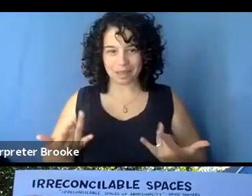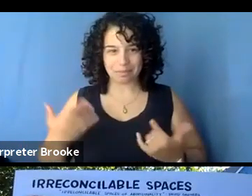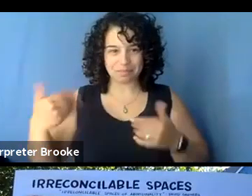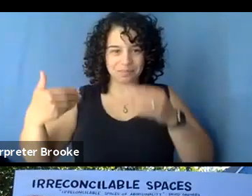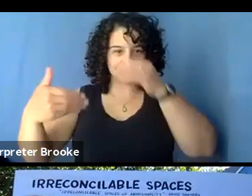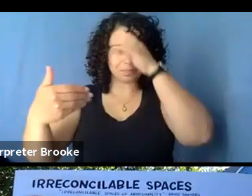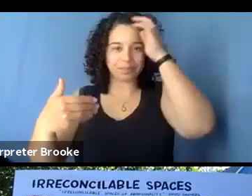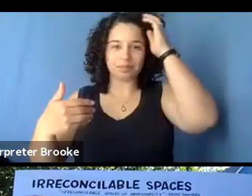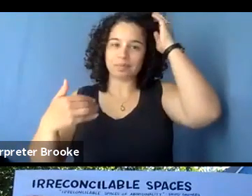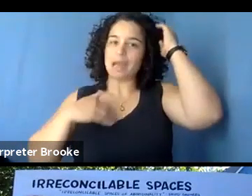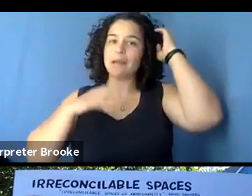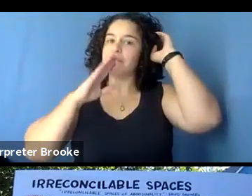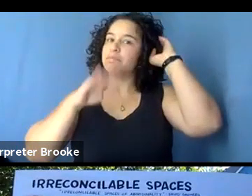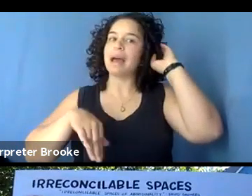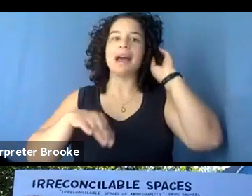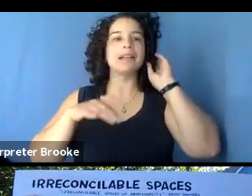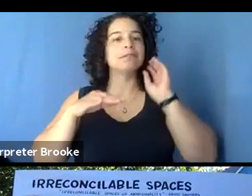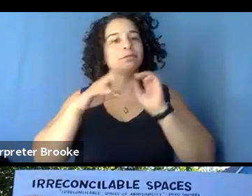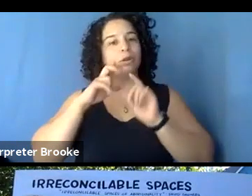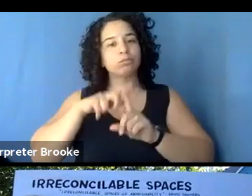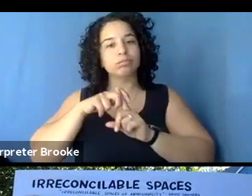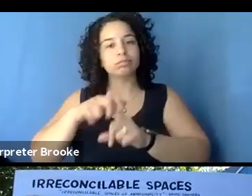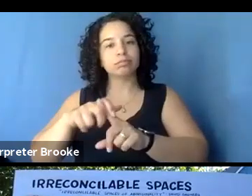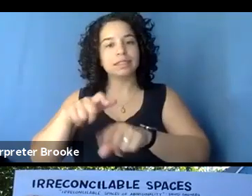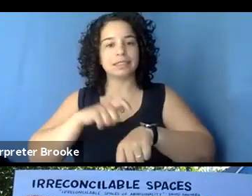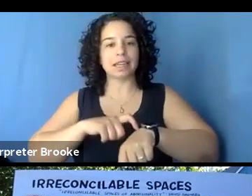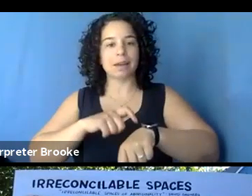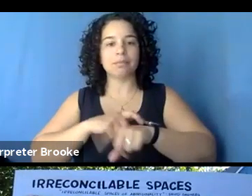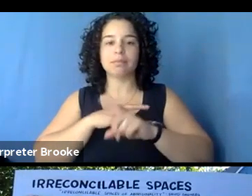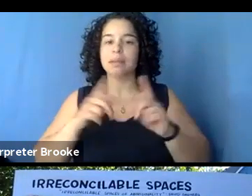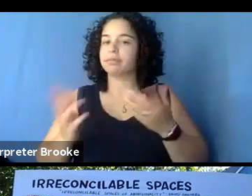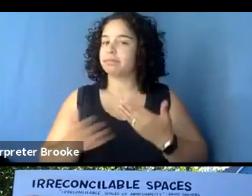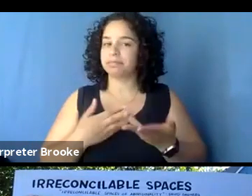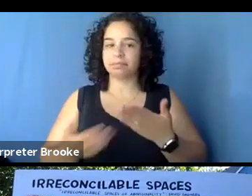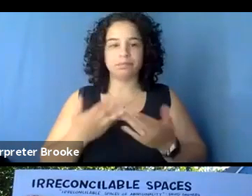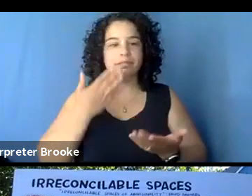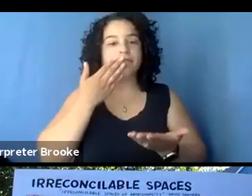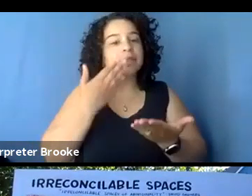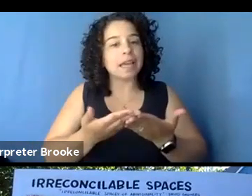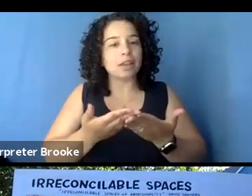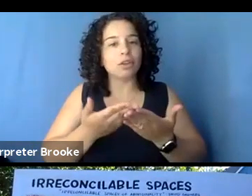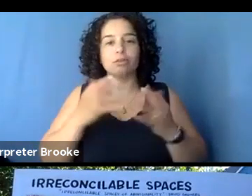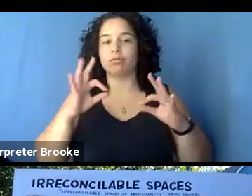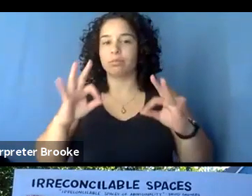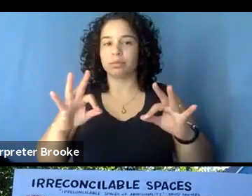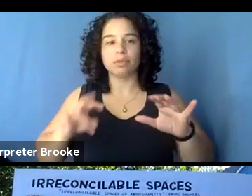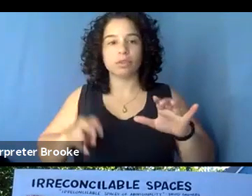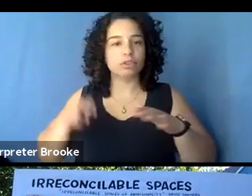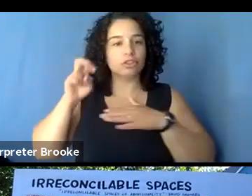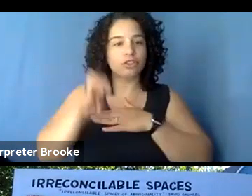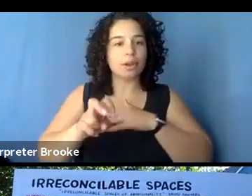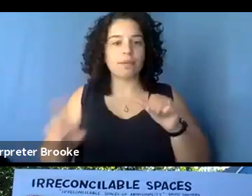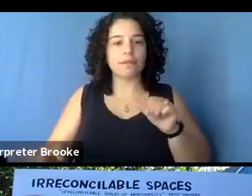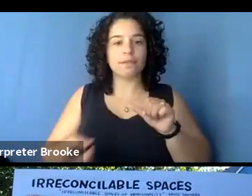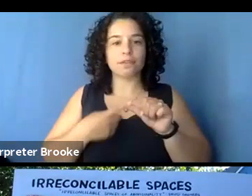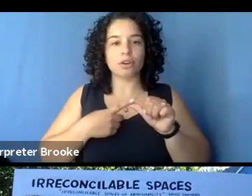I'm terrible with time, but thank you. This is very good. So we can just jump into our first